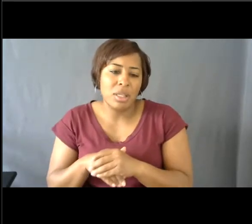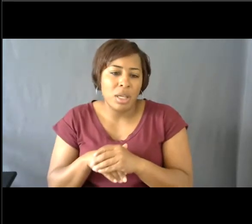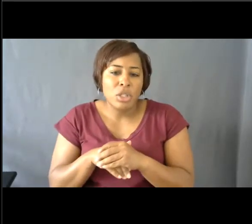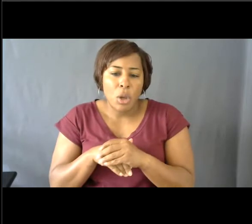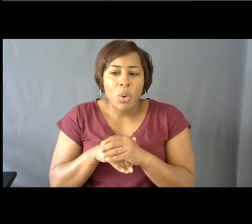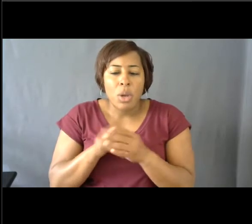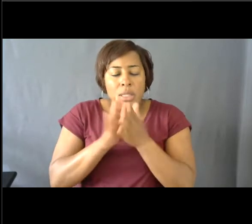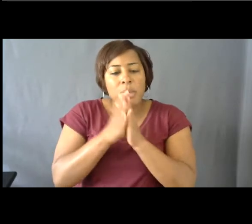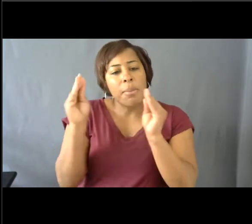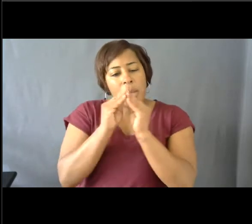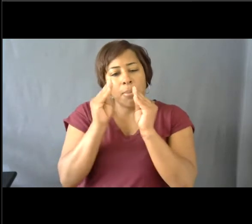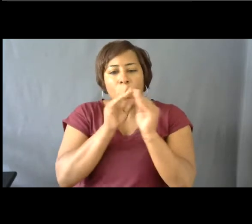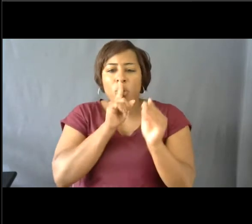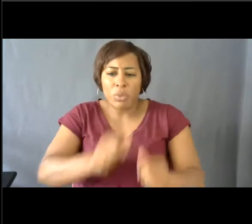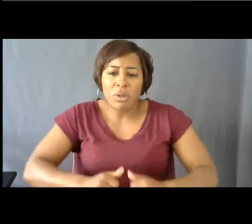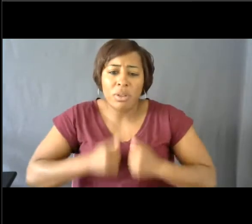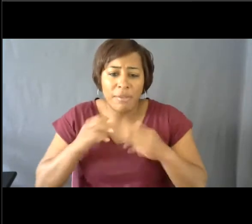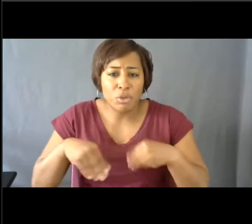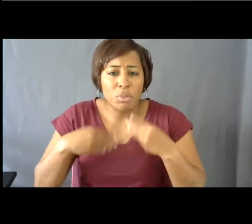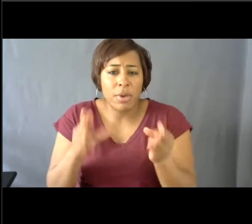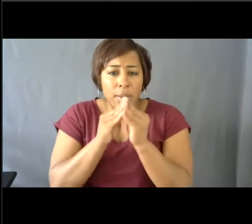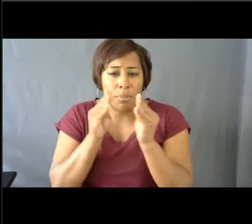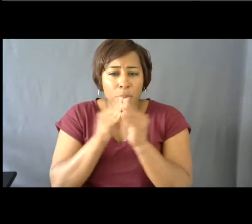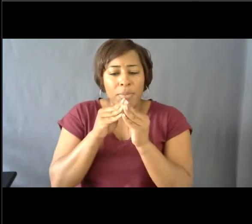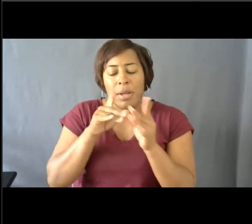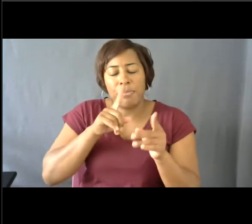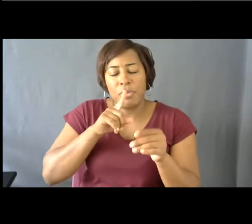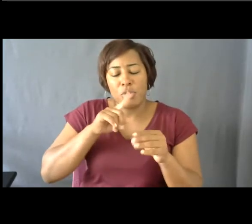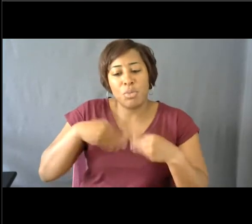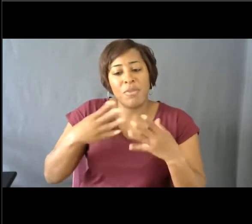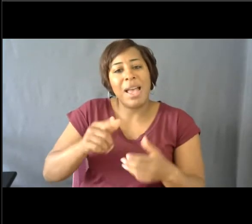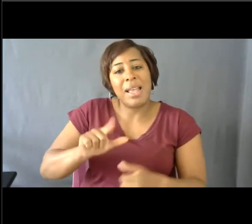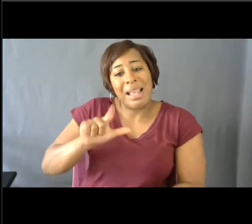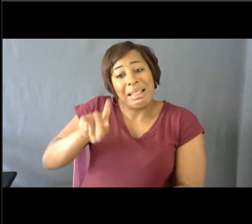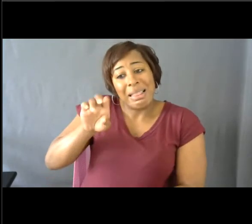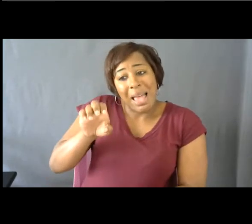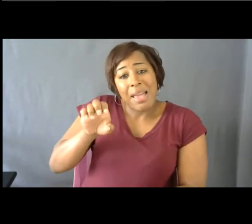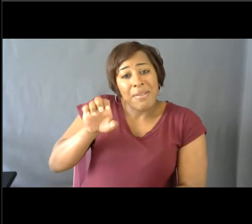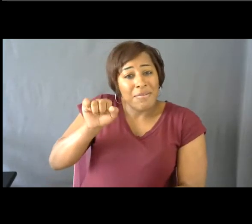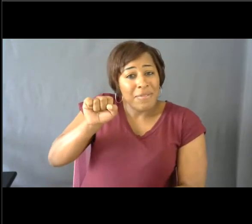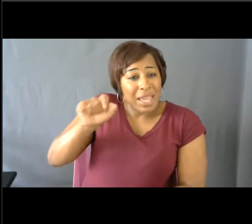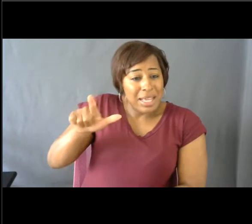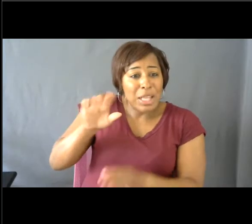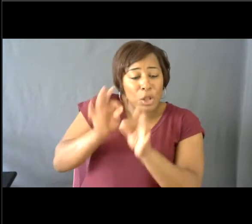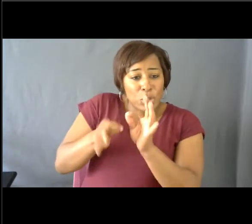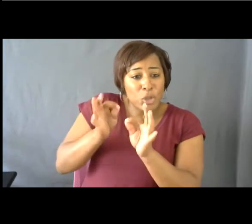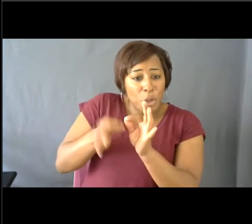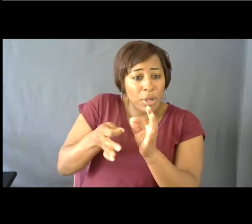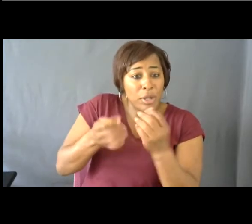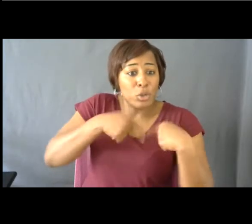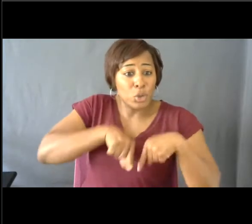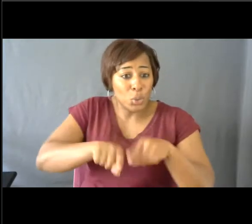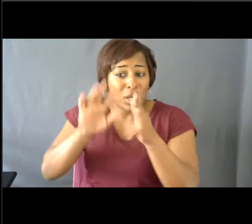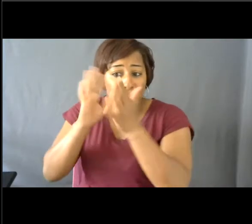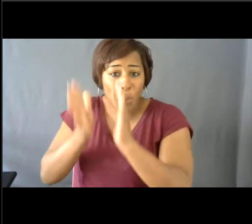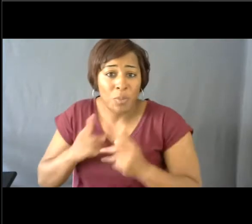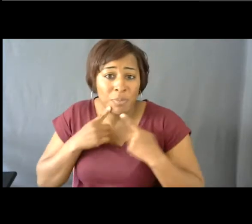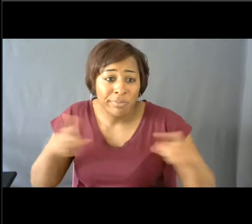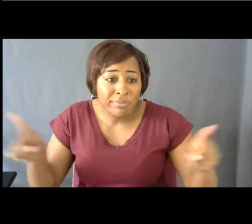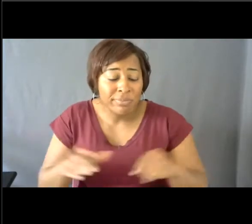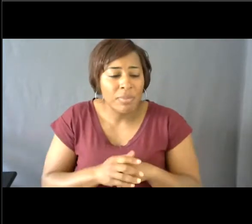realistic to provide live ASL interpreting during weather forecasts. There are some different organizations across the state